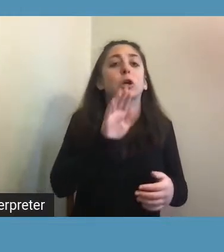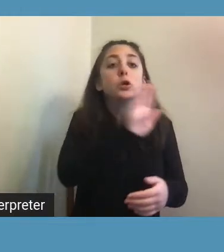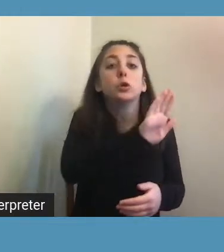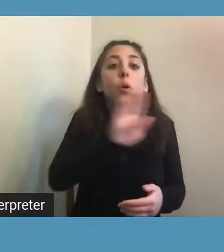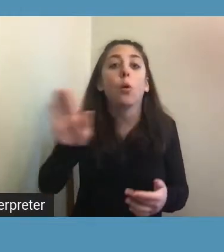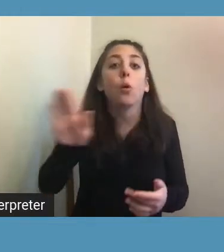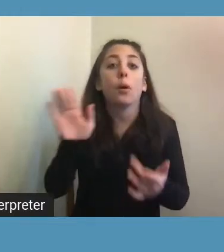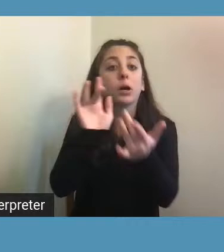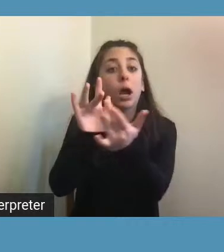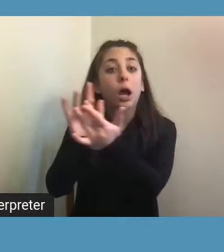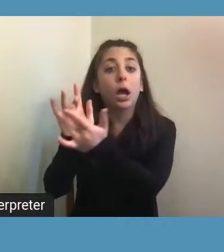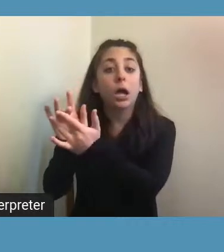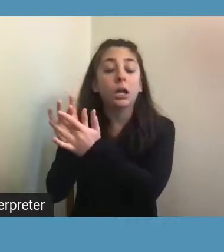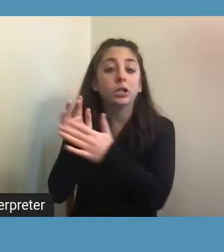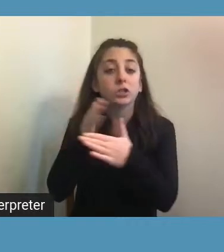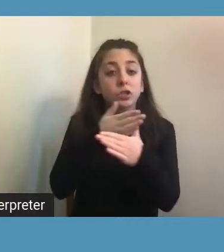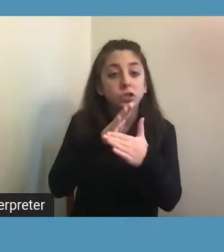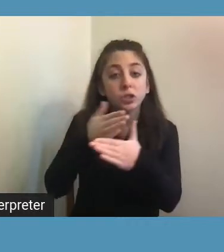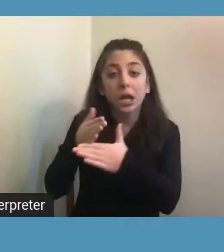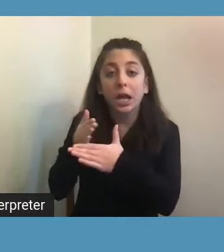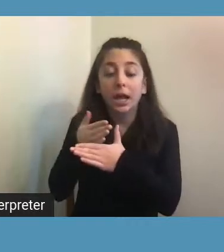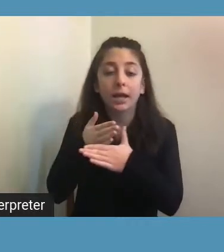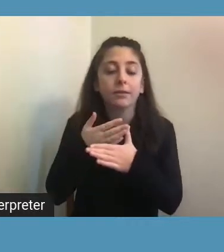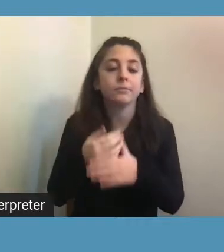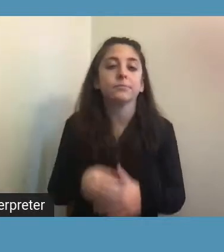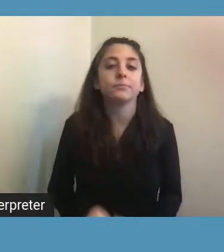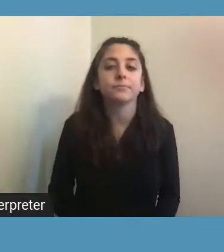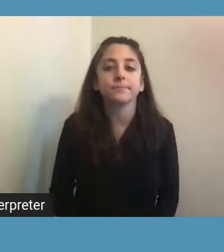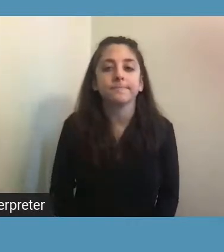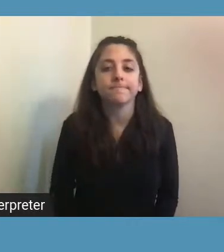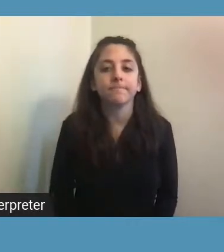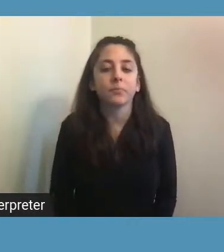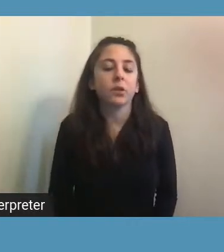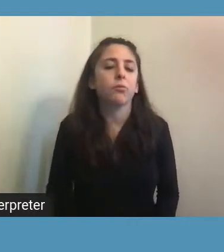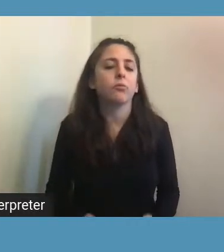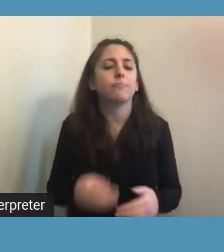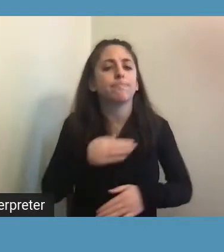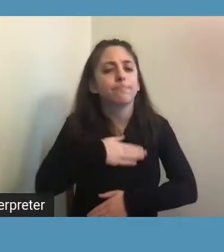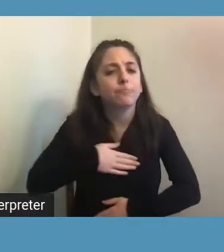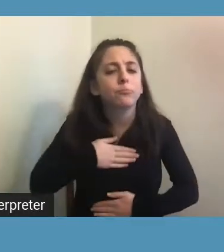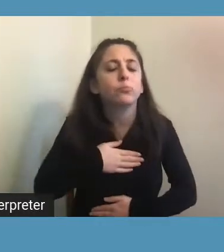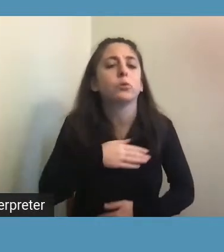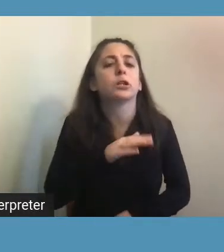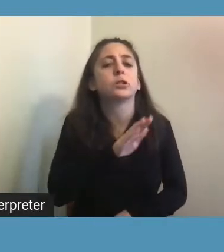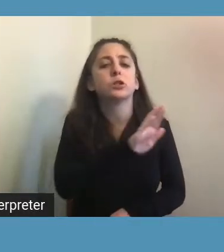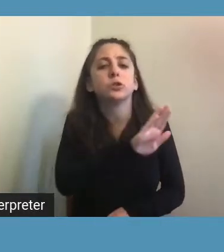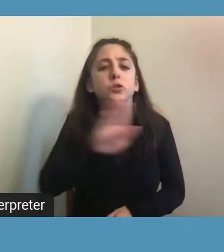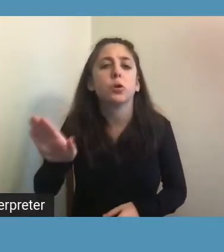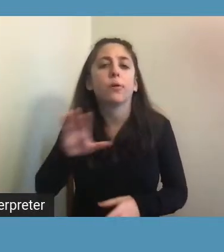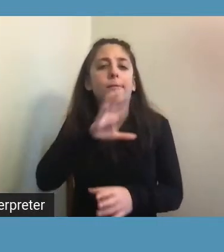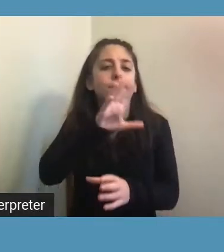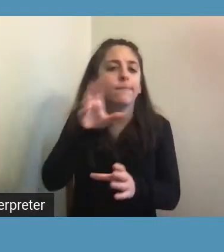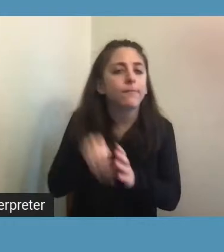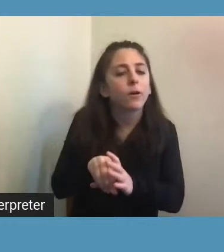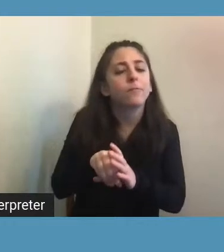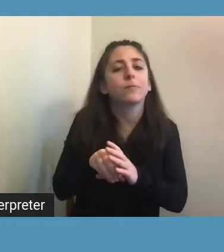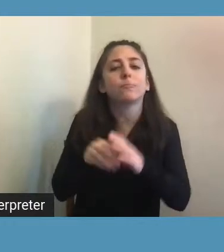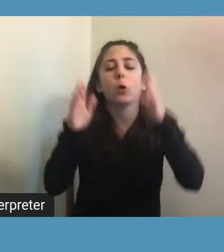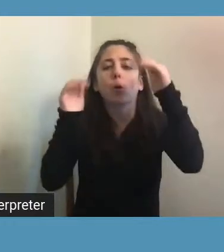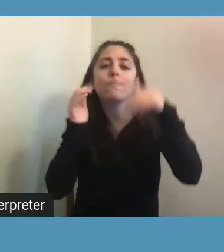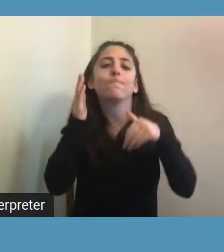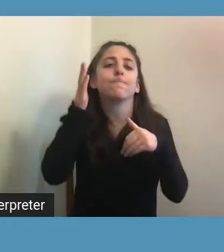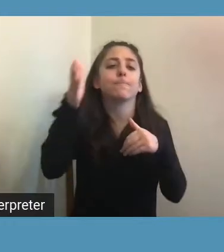know that these recordings exist. And we really appreciate your participation and hope to see you in the chat for future